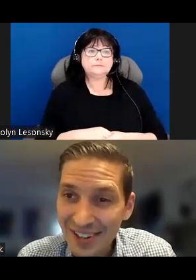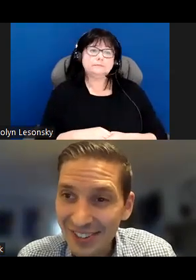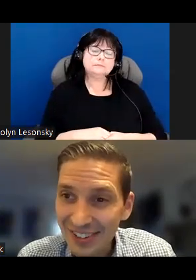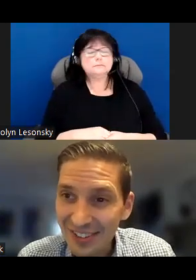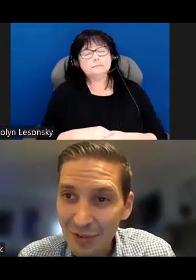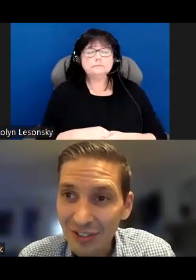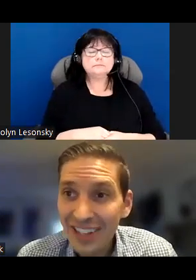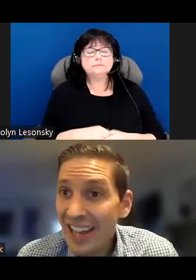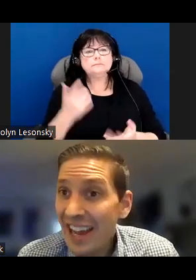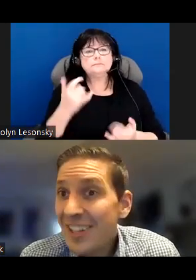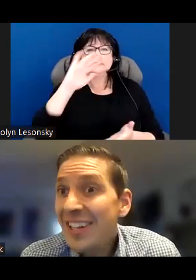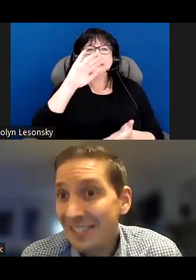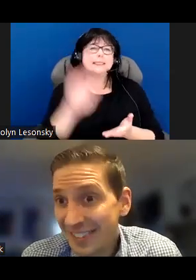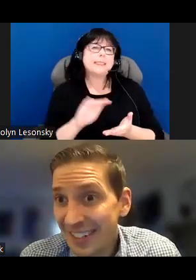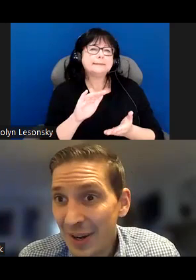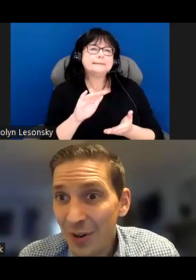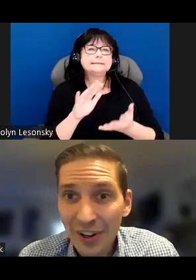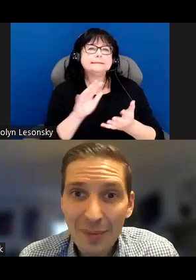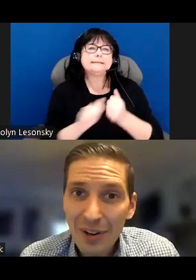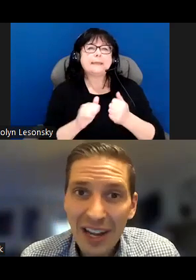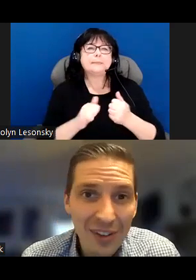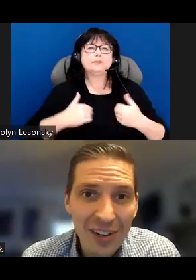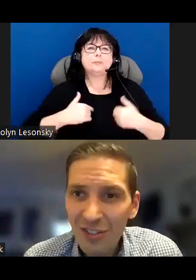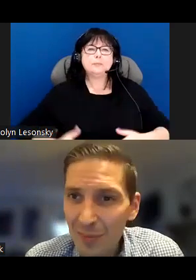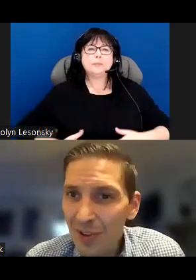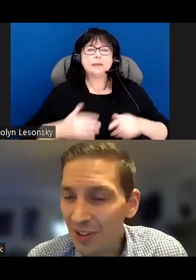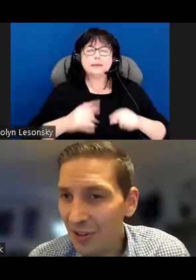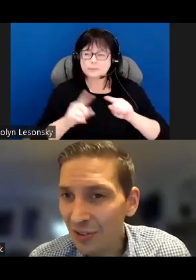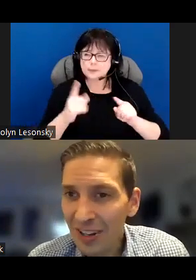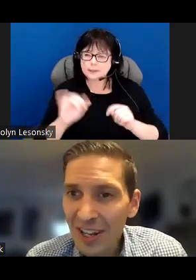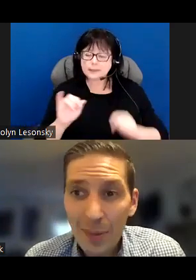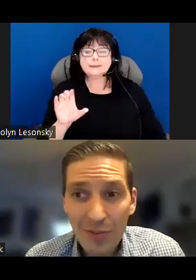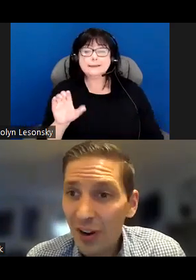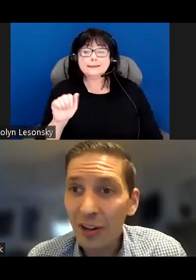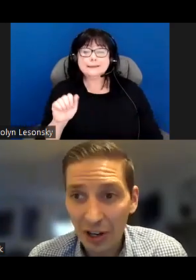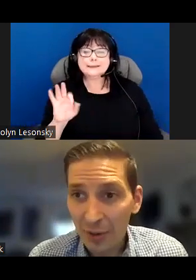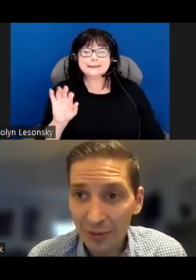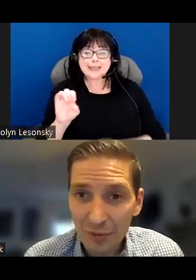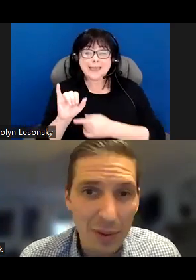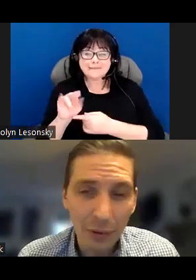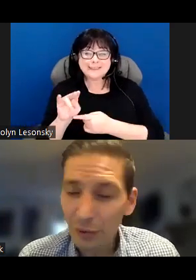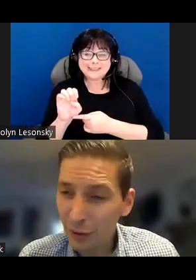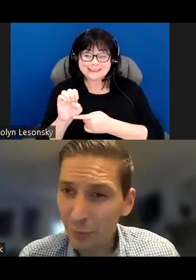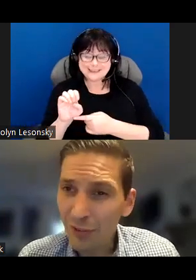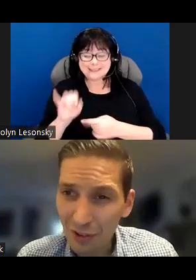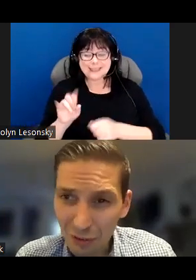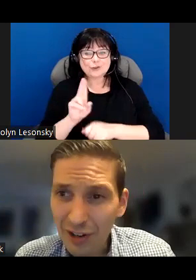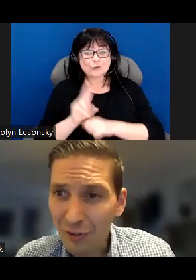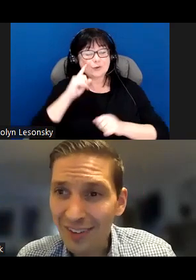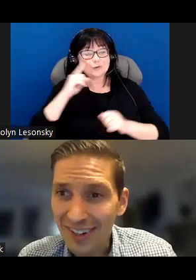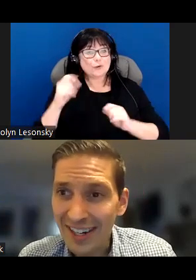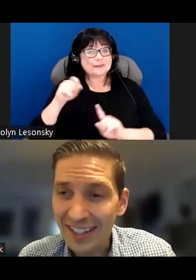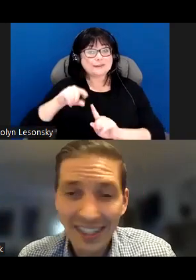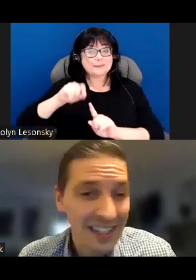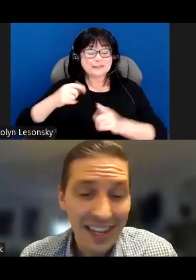damaging potentially, substances like caffeine. We talk about caffeine or stimulant use can be very common when people are experiencing